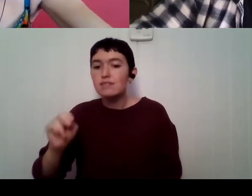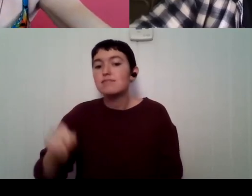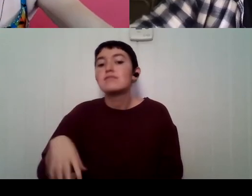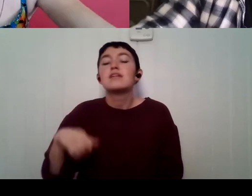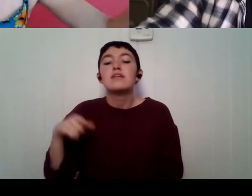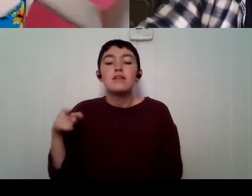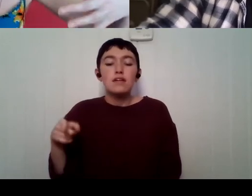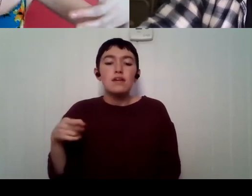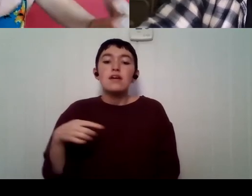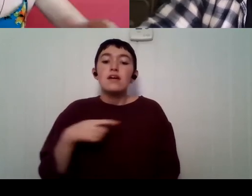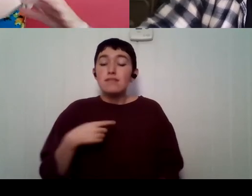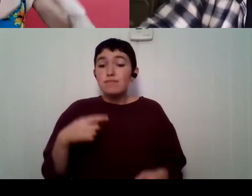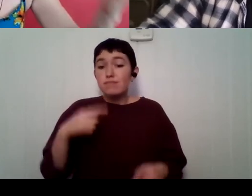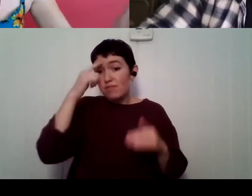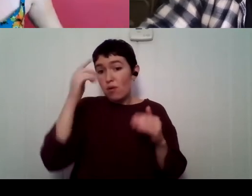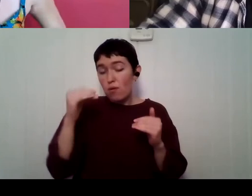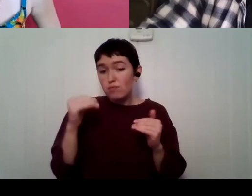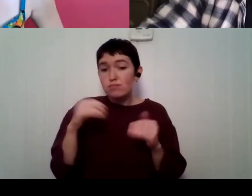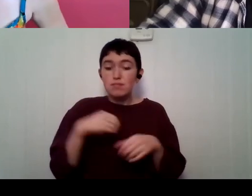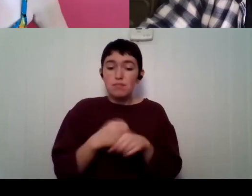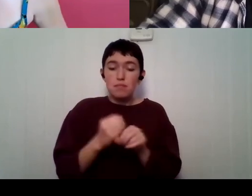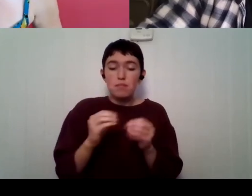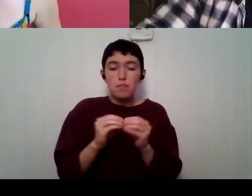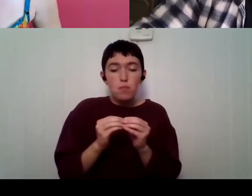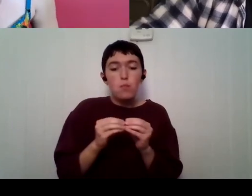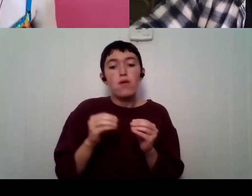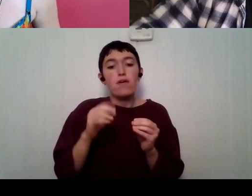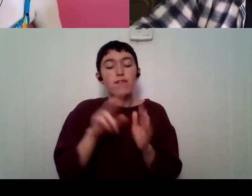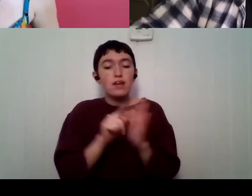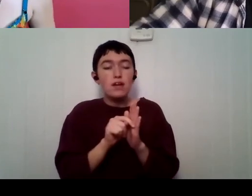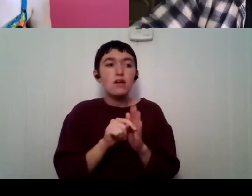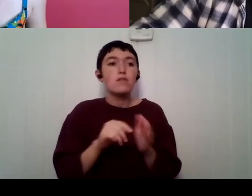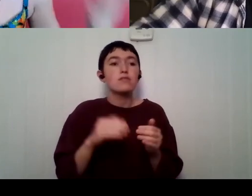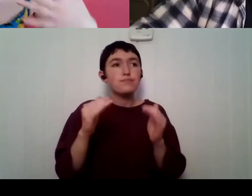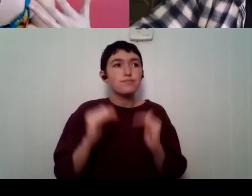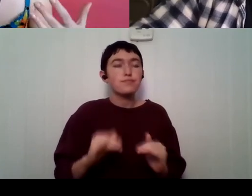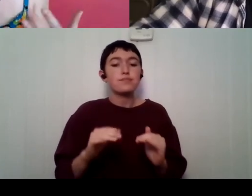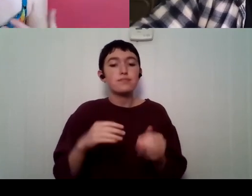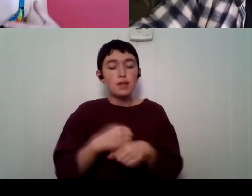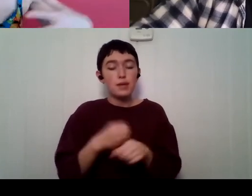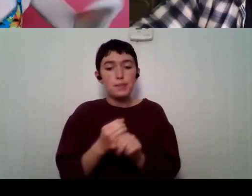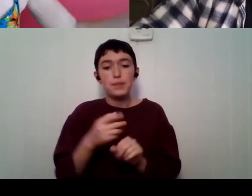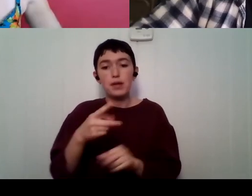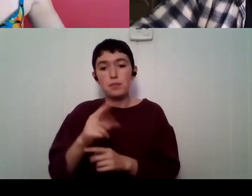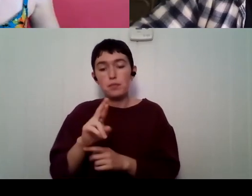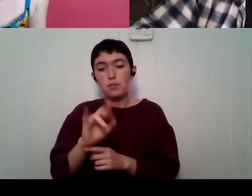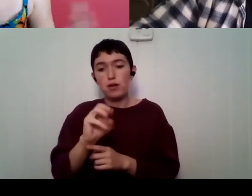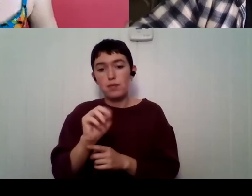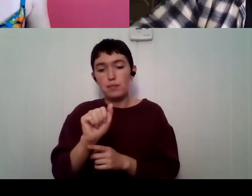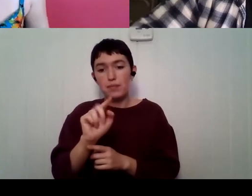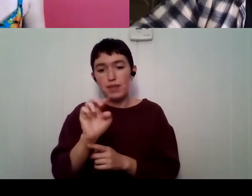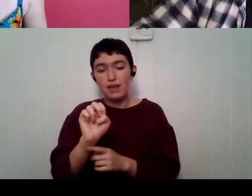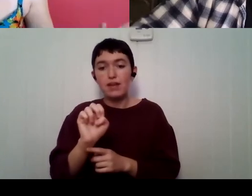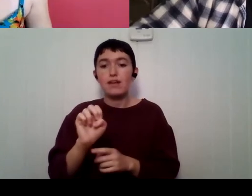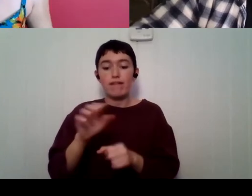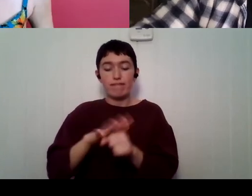going to be starting a primate field school here in a nonprofit in Panama that will bring students down and students here in Panama and teach them